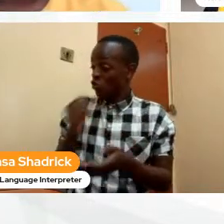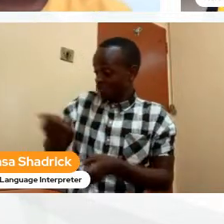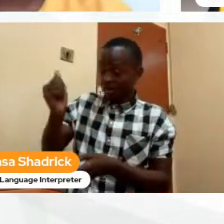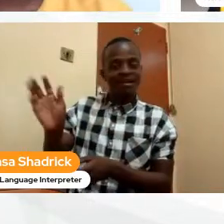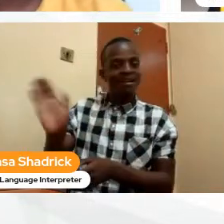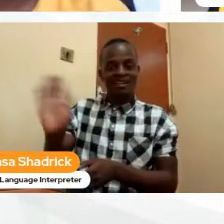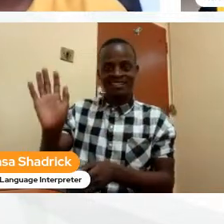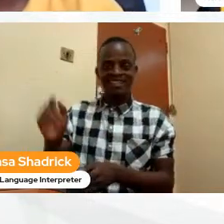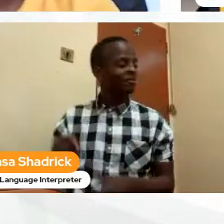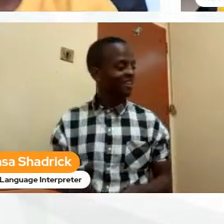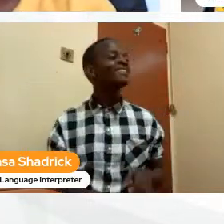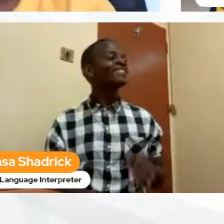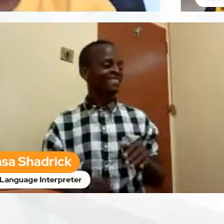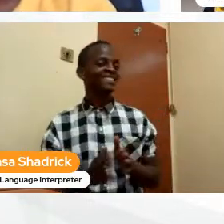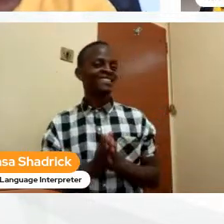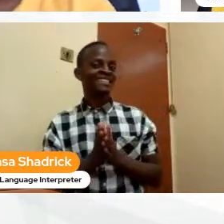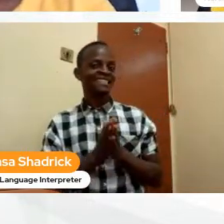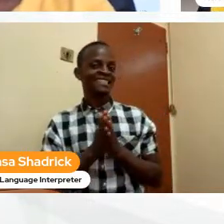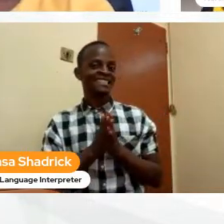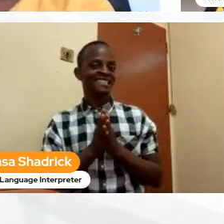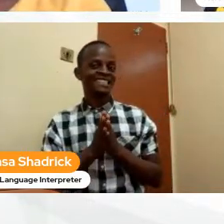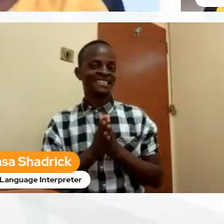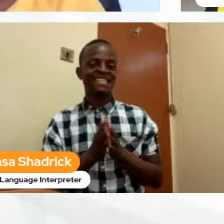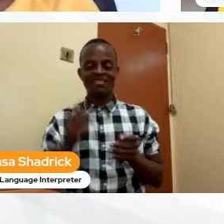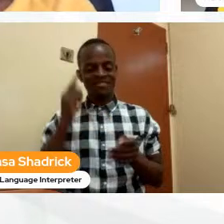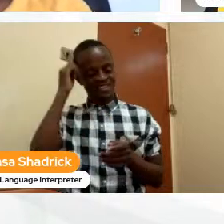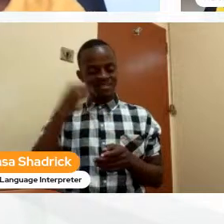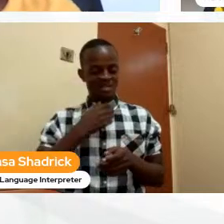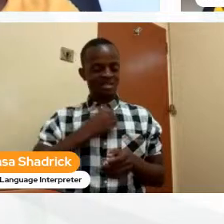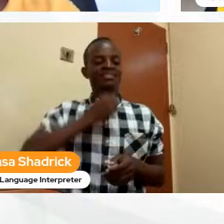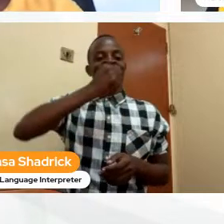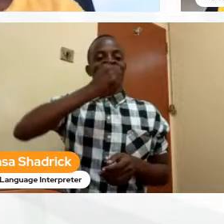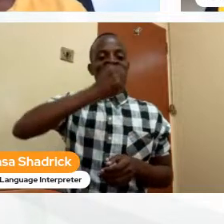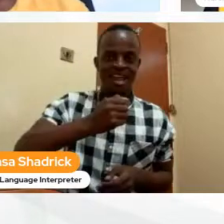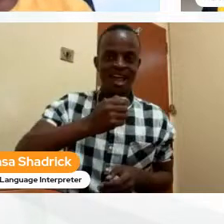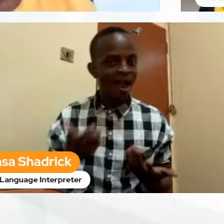How I wish you can nominate yourself, but yeah,